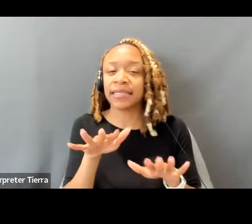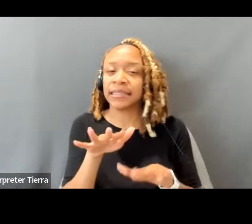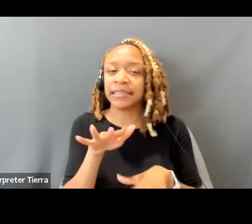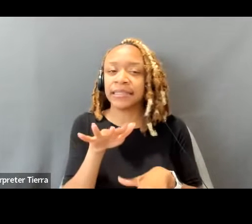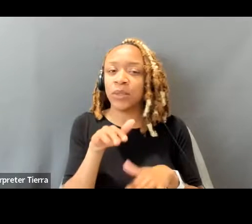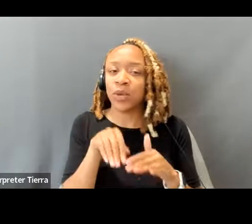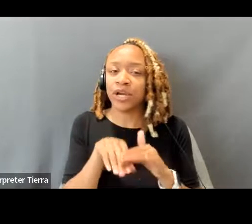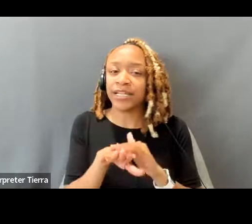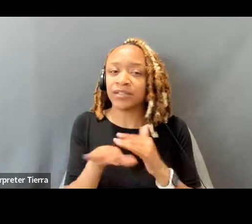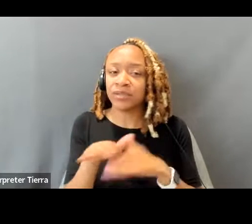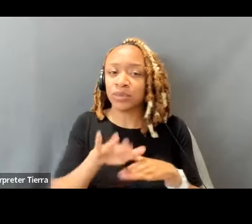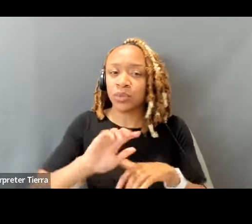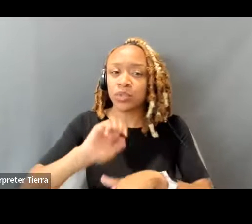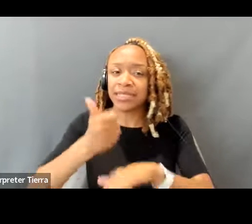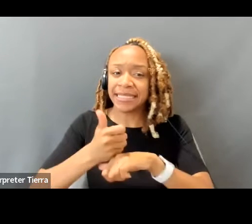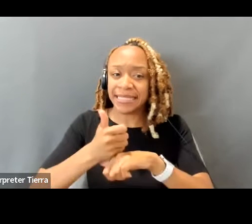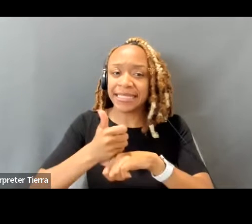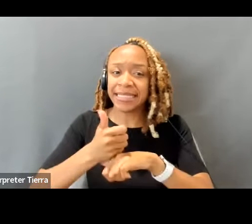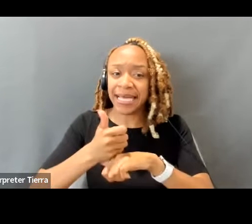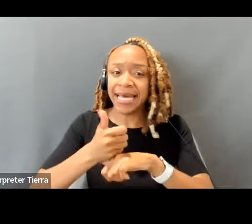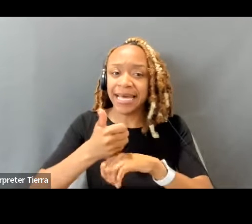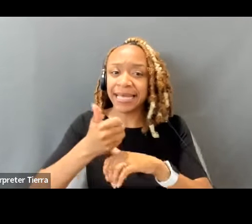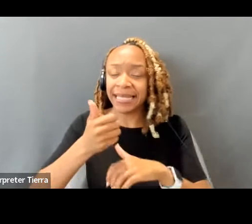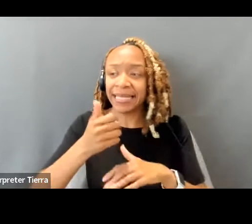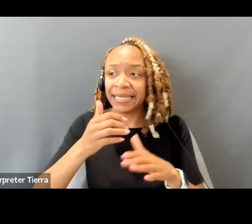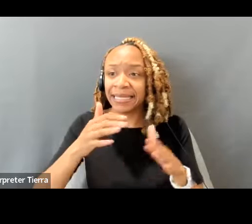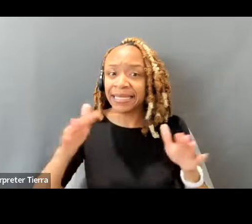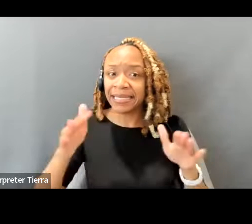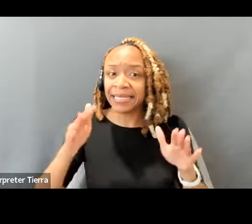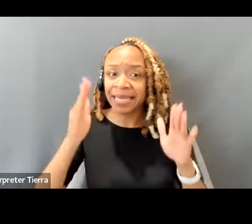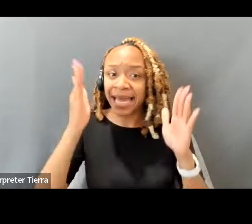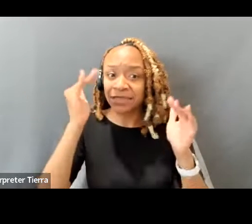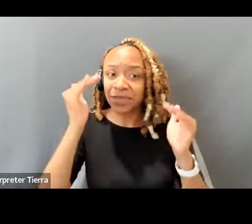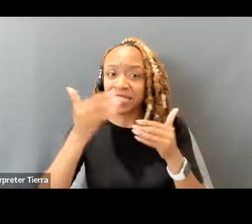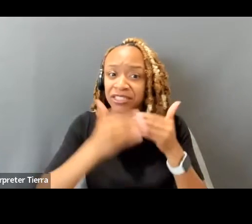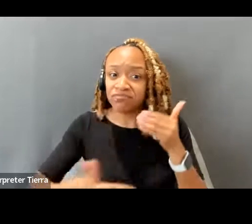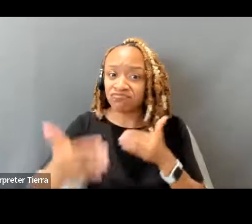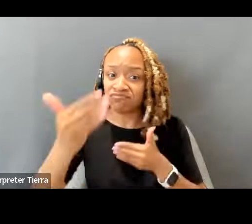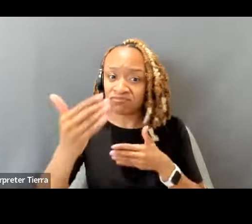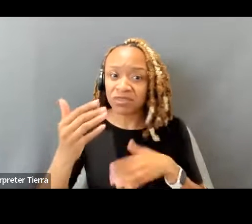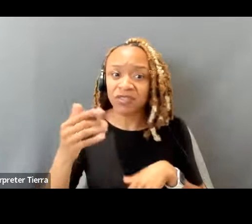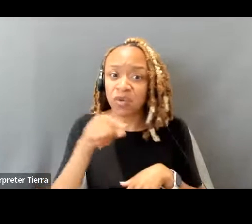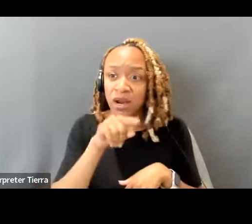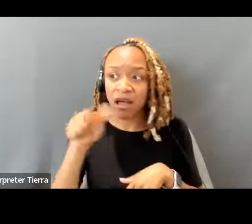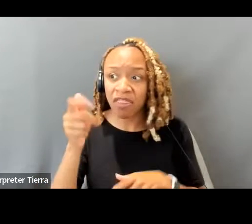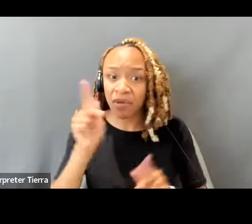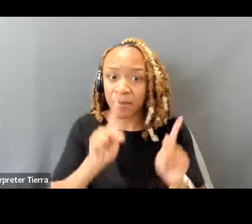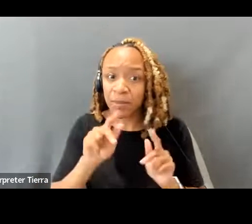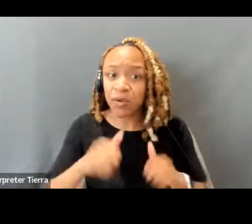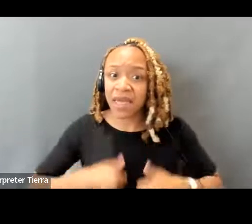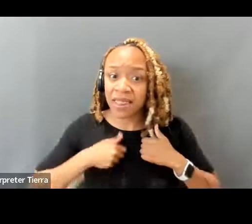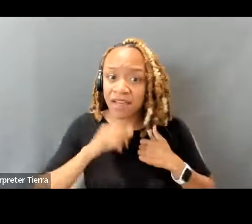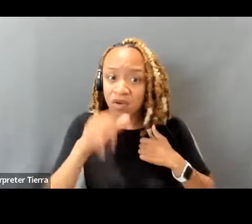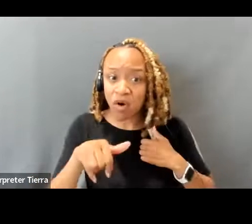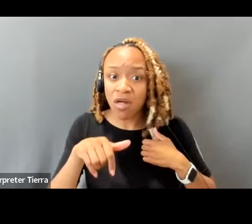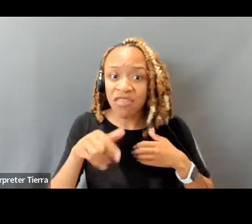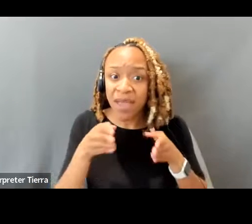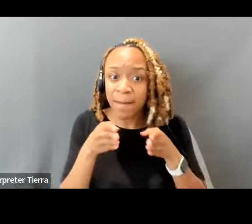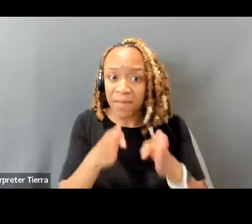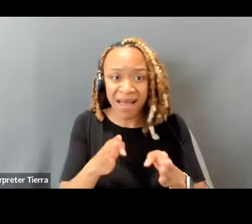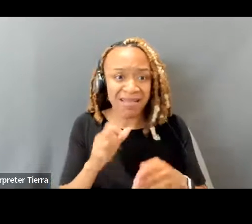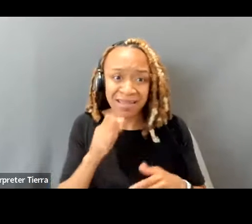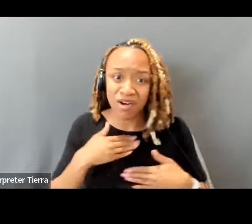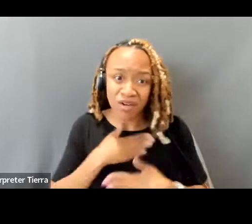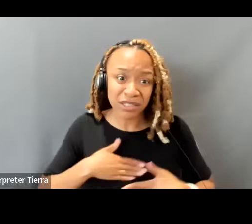be setting some precedents for the rest of that block that other people would not enjoy. and that it really would